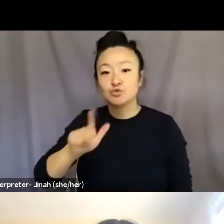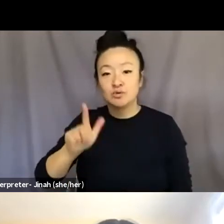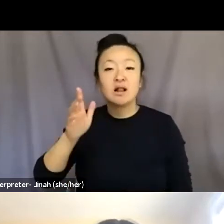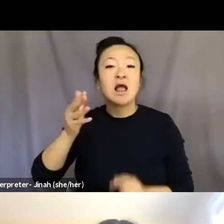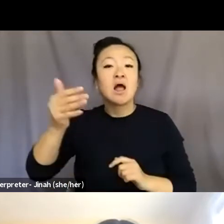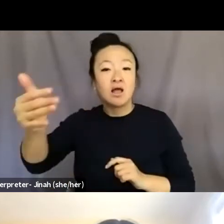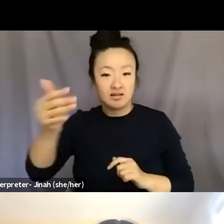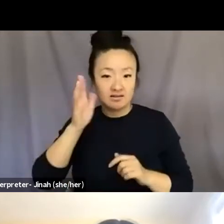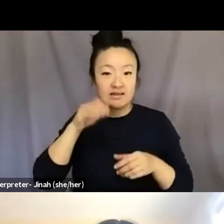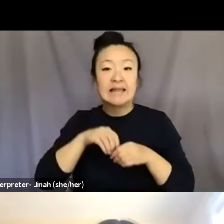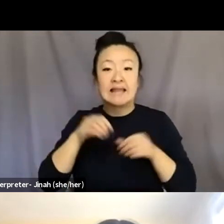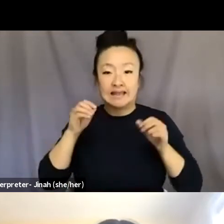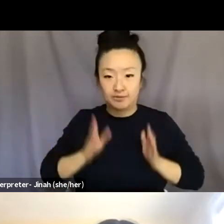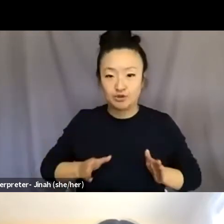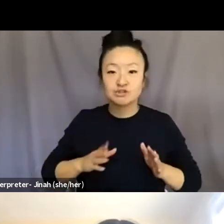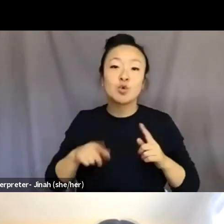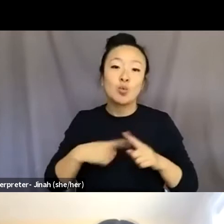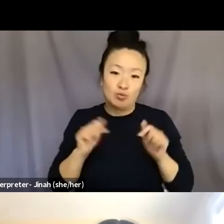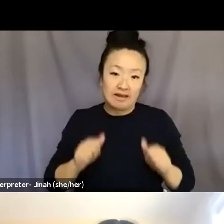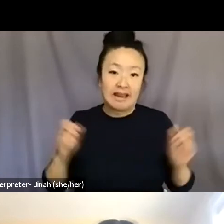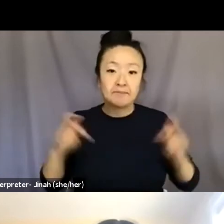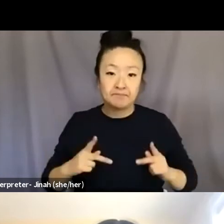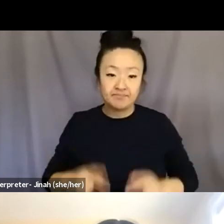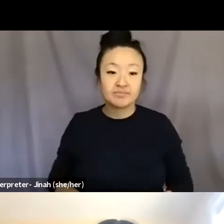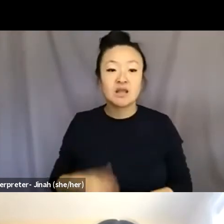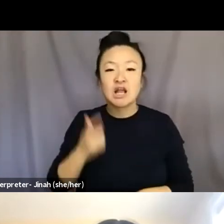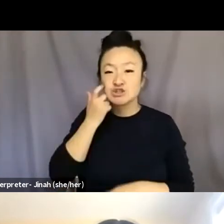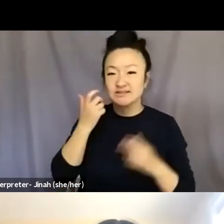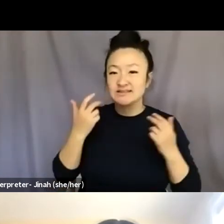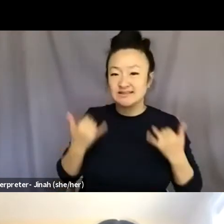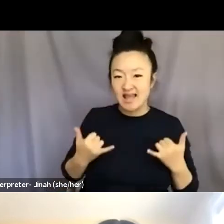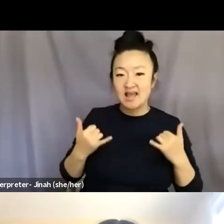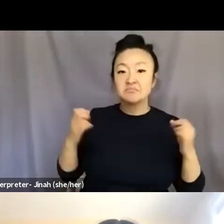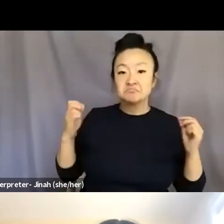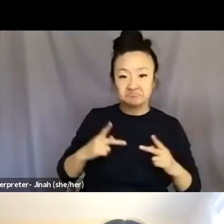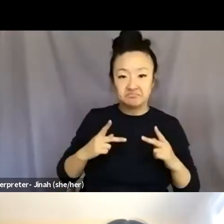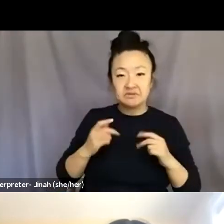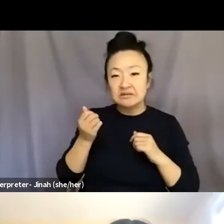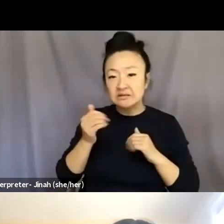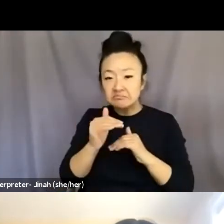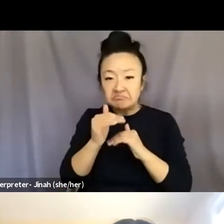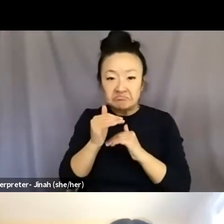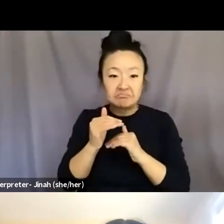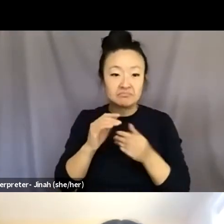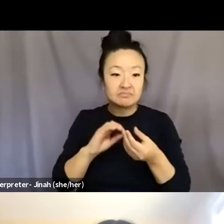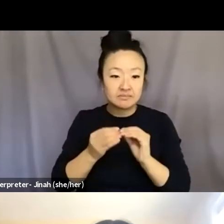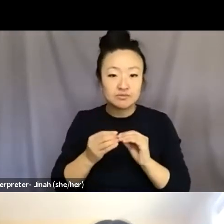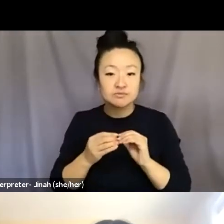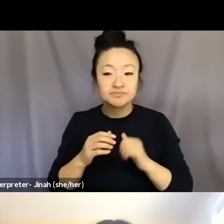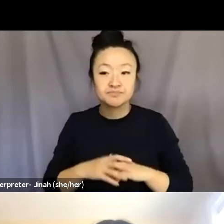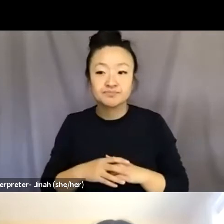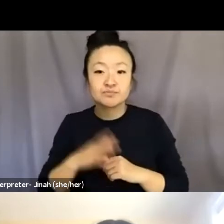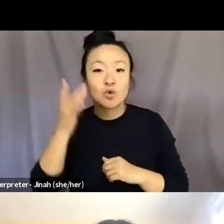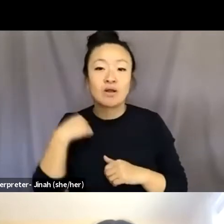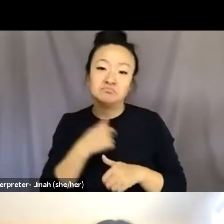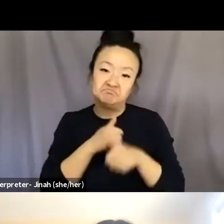we have a chance to get back. We're just now returning with very little because we have to go